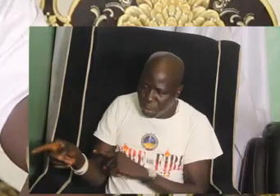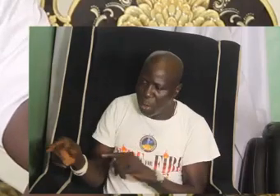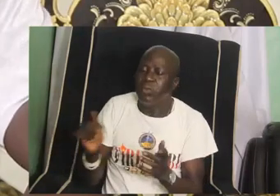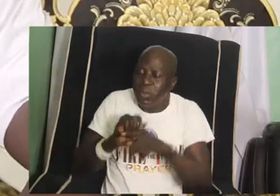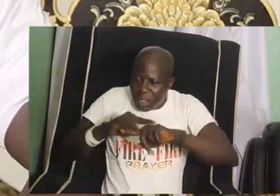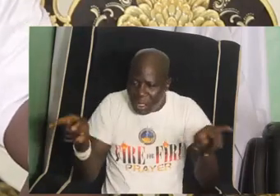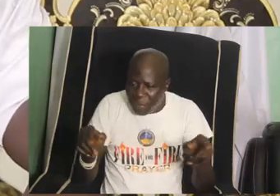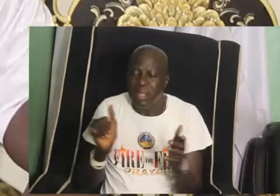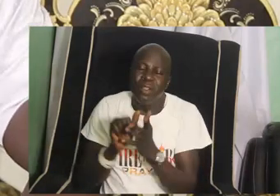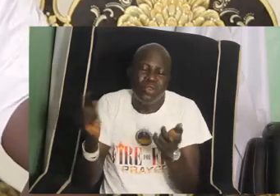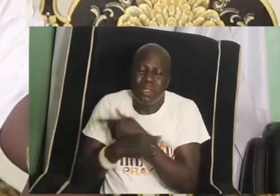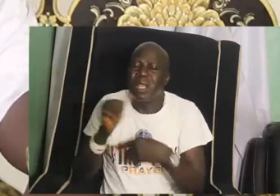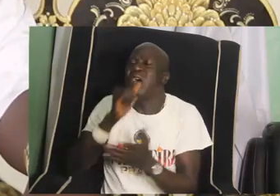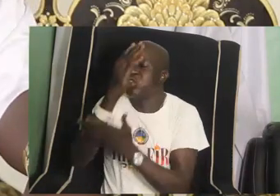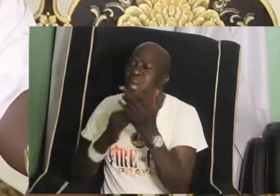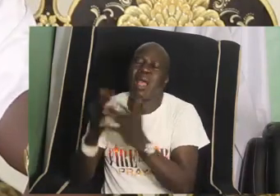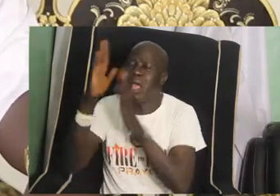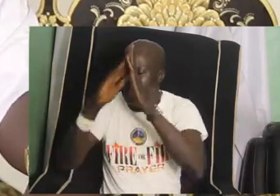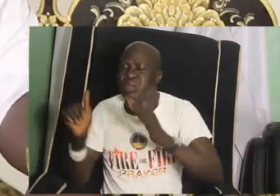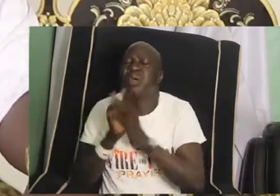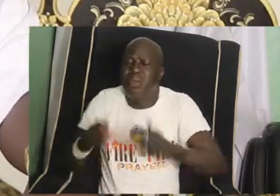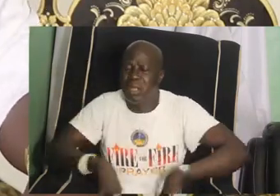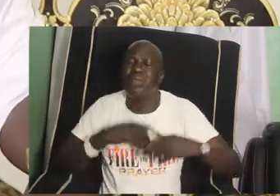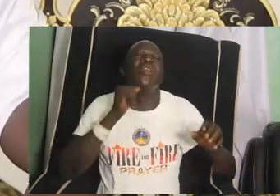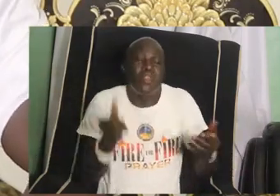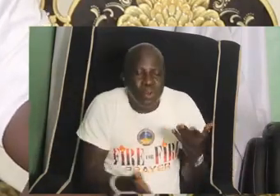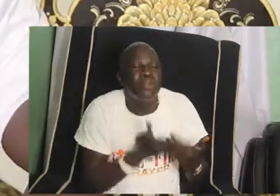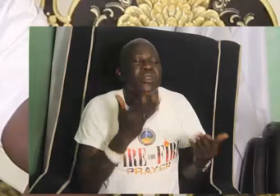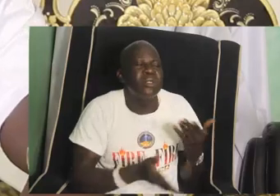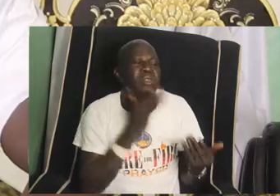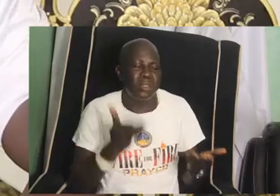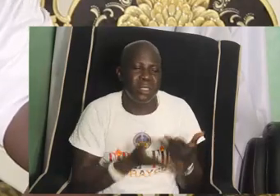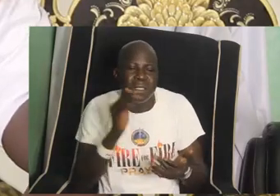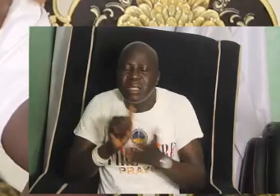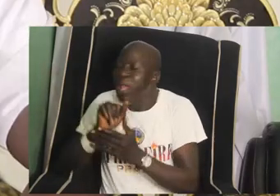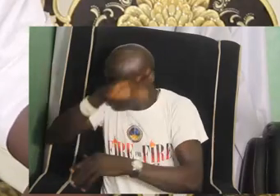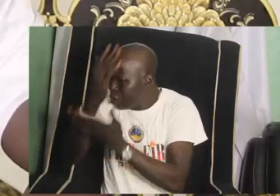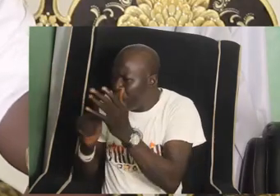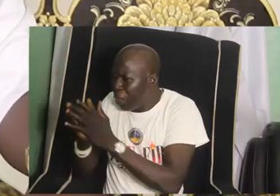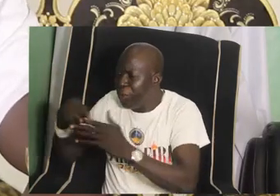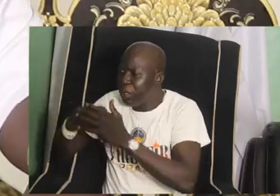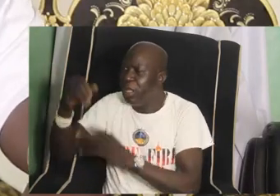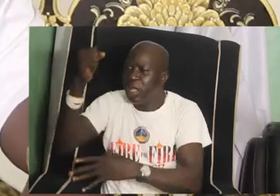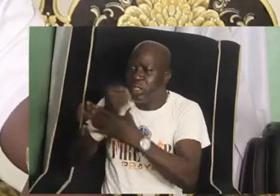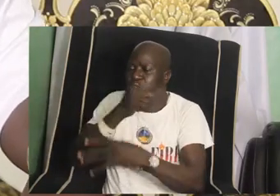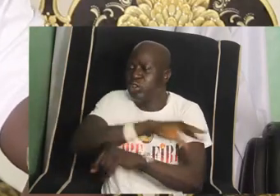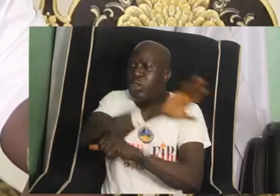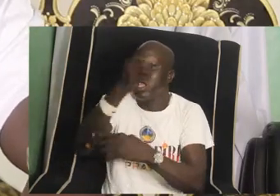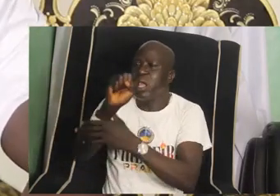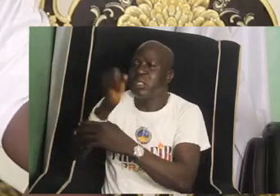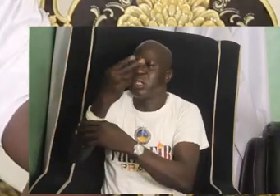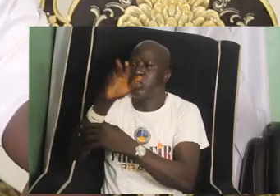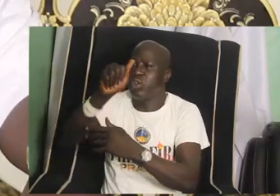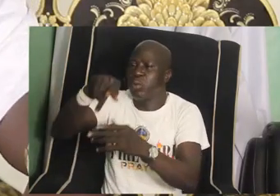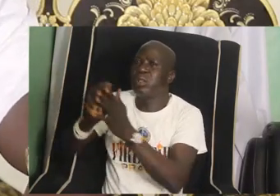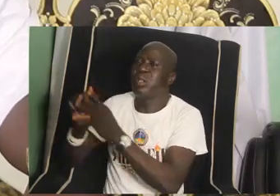to the house you live and things are not moving smoothly. So to think that tell you to shop your house says up now suddenly just turn. They are